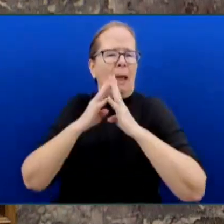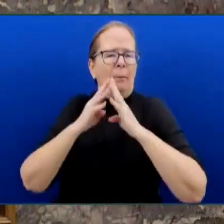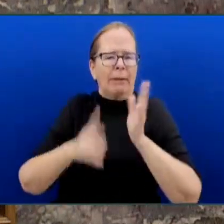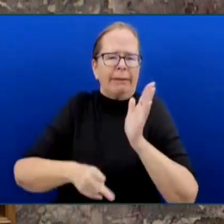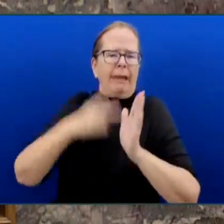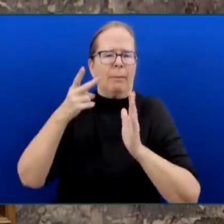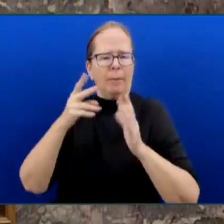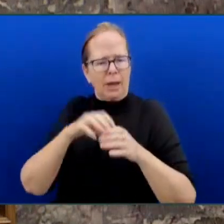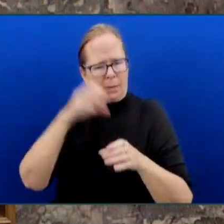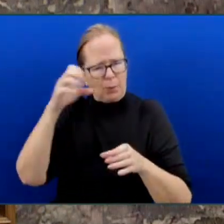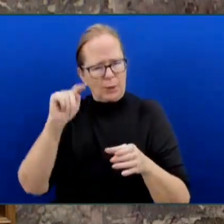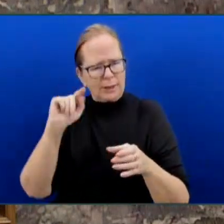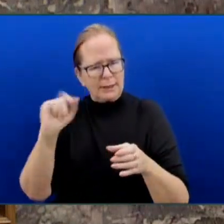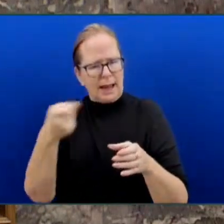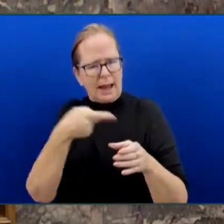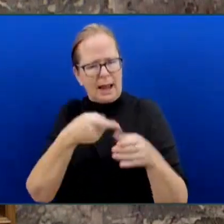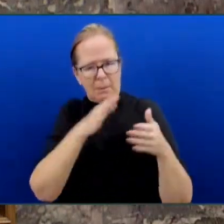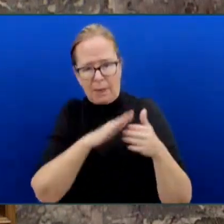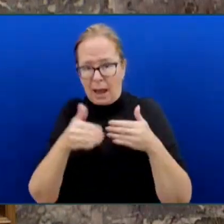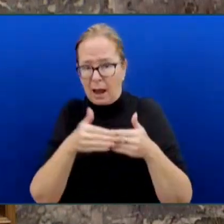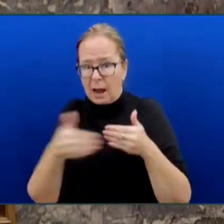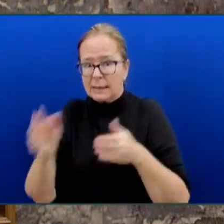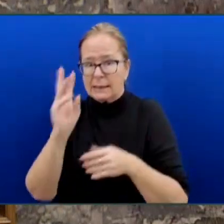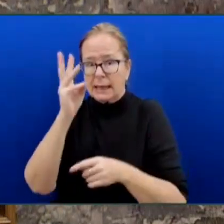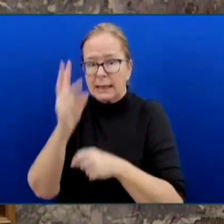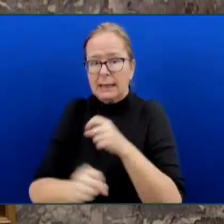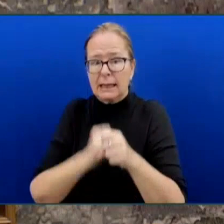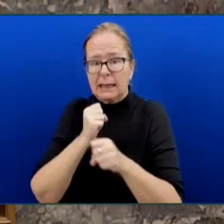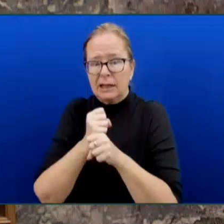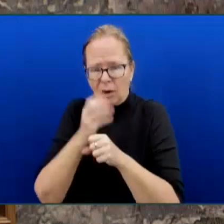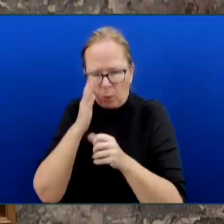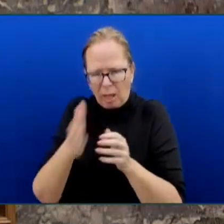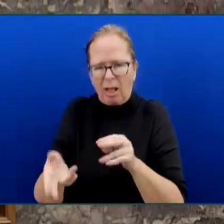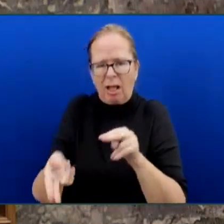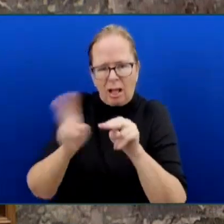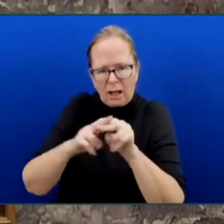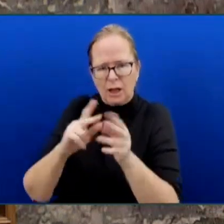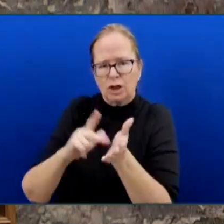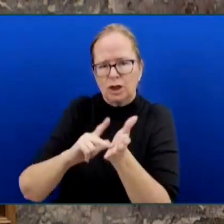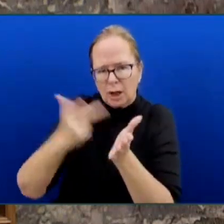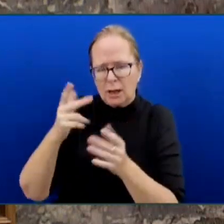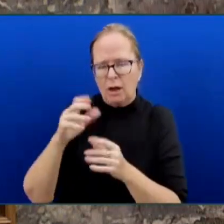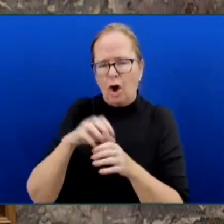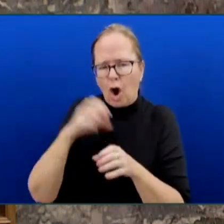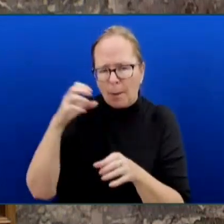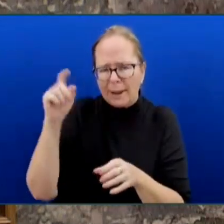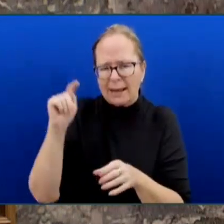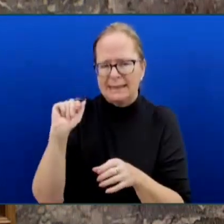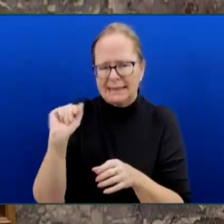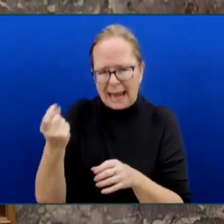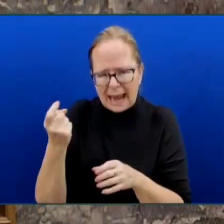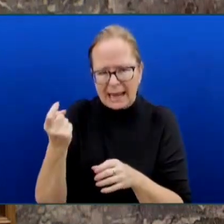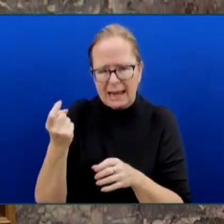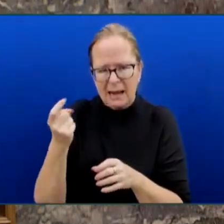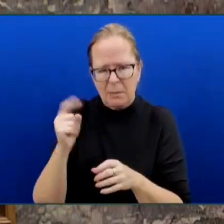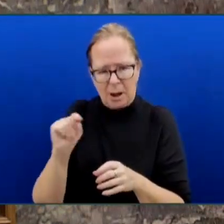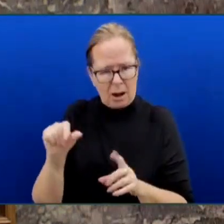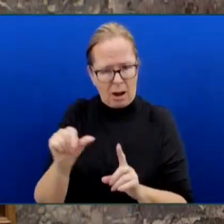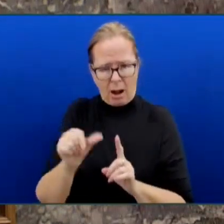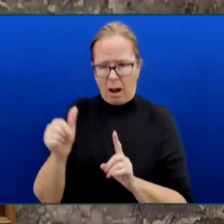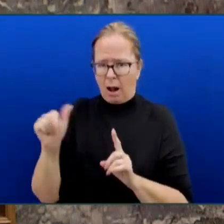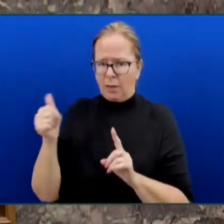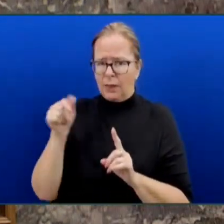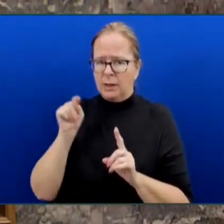But worse, when every other premier in the province echoed my call to eliminate the carbon tax on